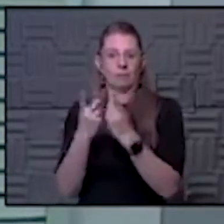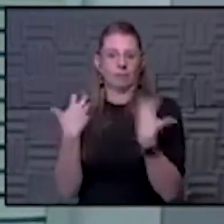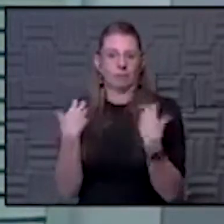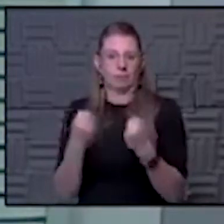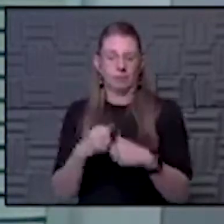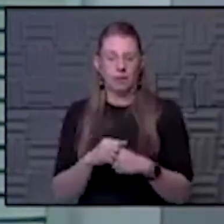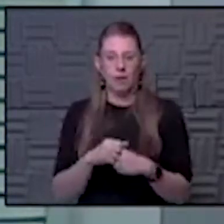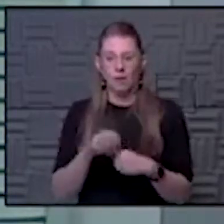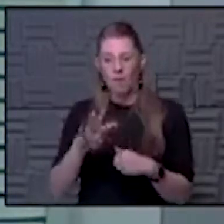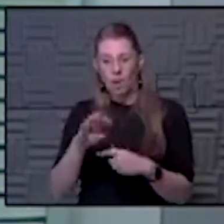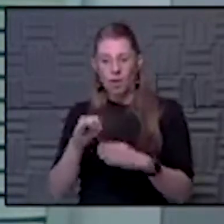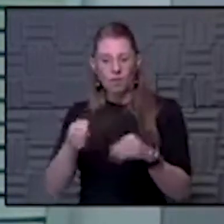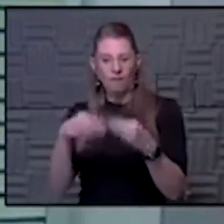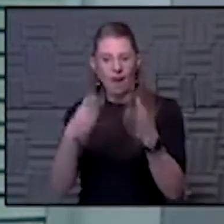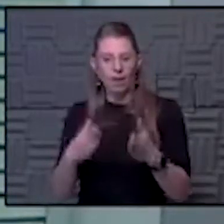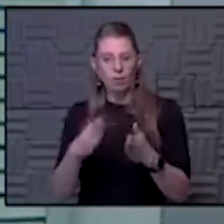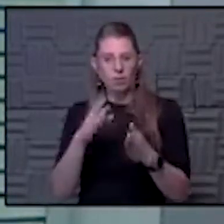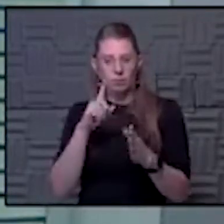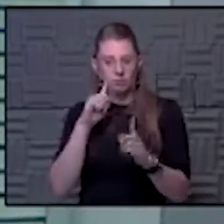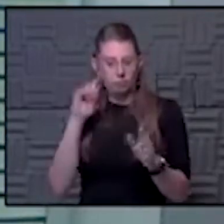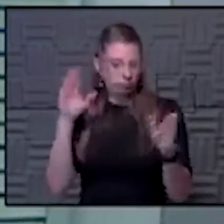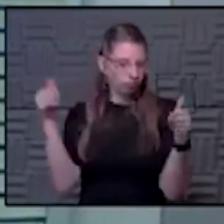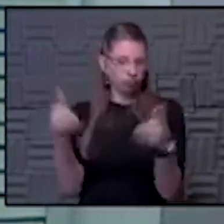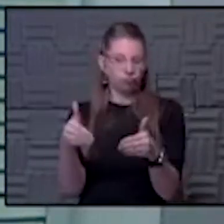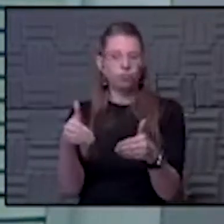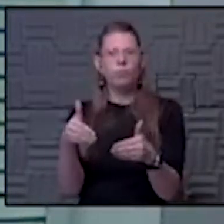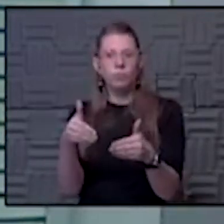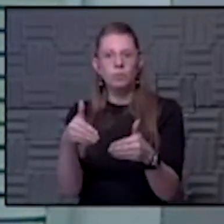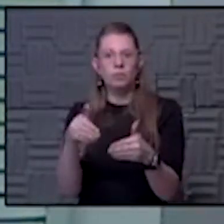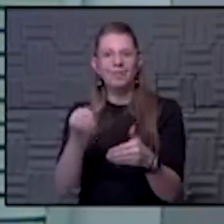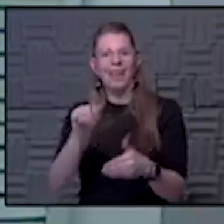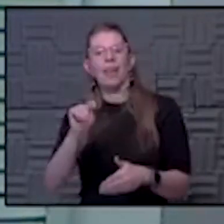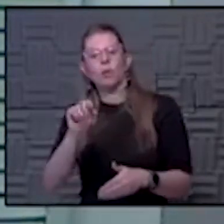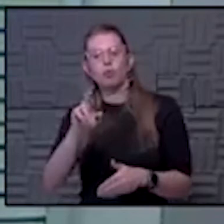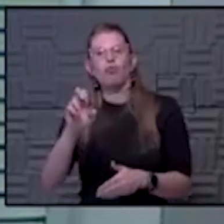providers that very much target those at-risk